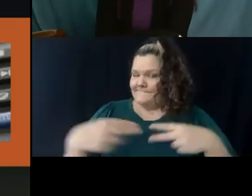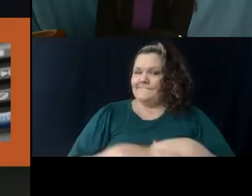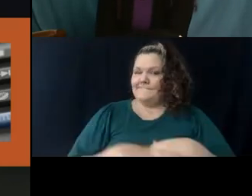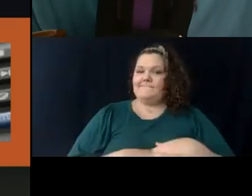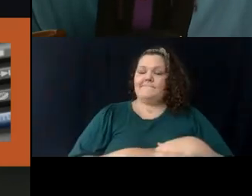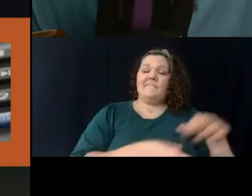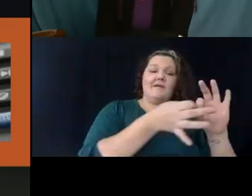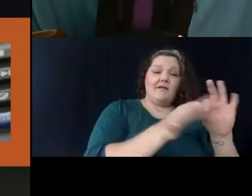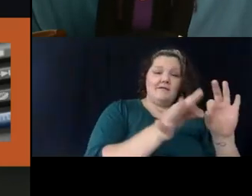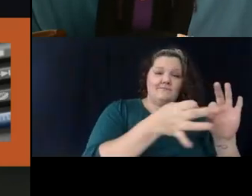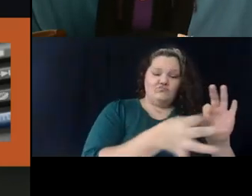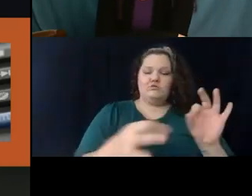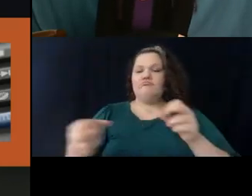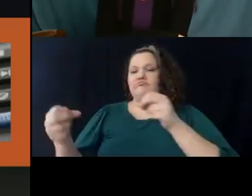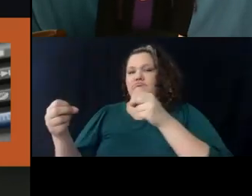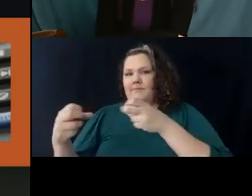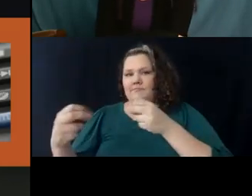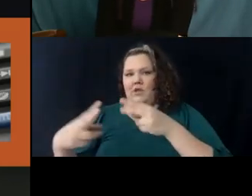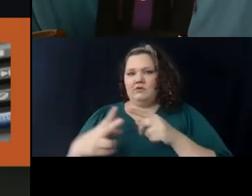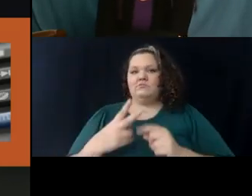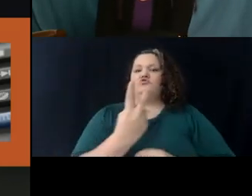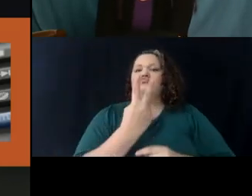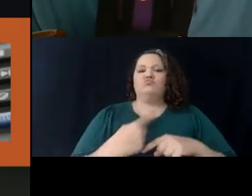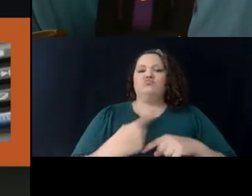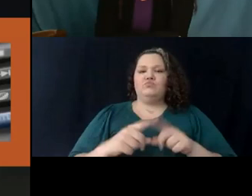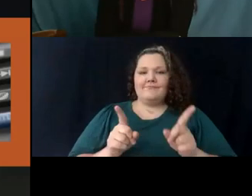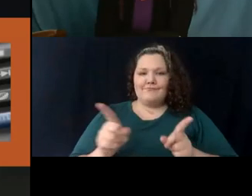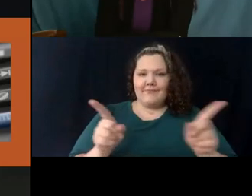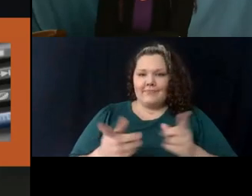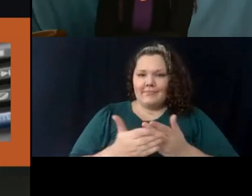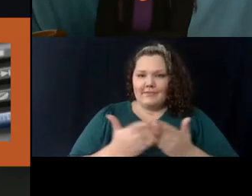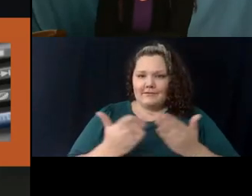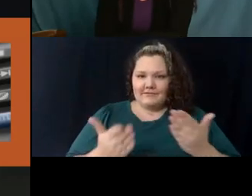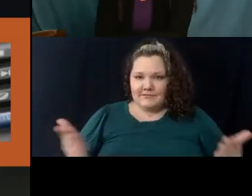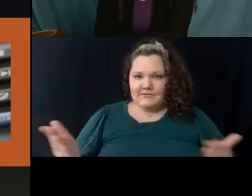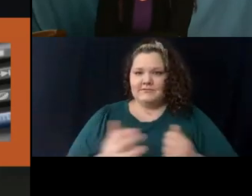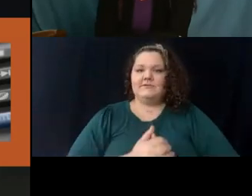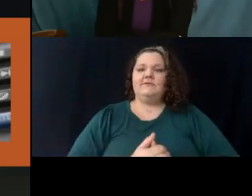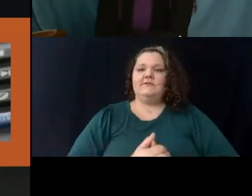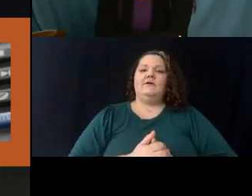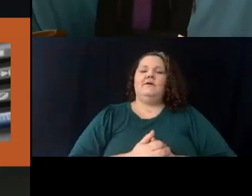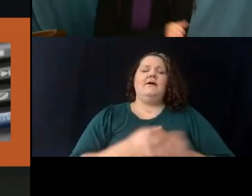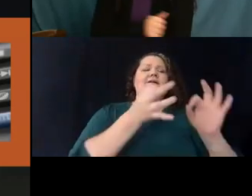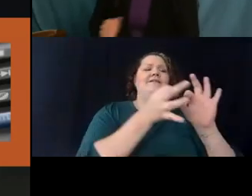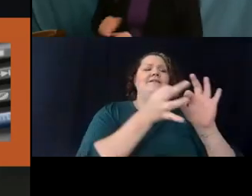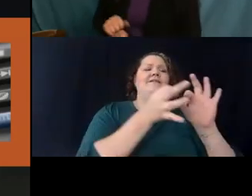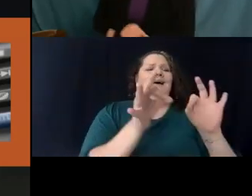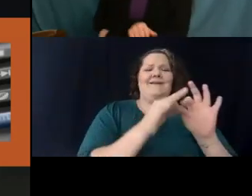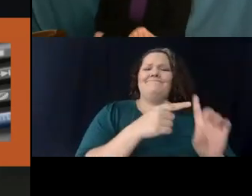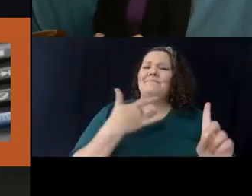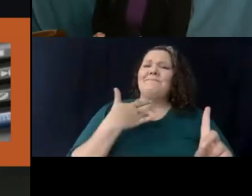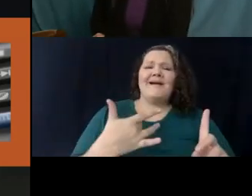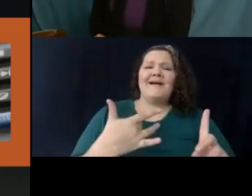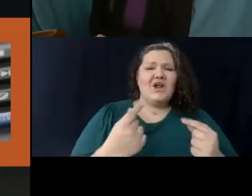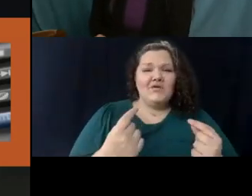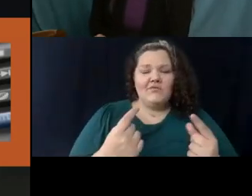In terms of captions and subtitles, they're different. A lot of people think they're the same, but they're